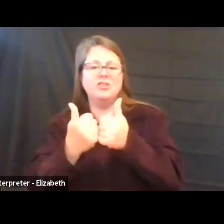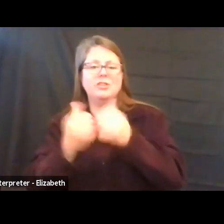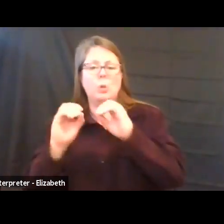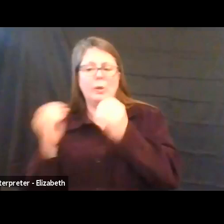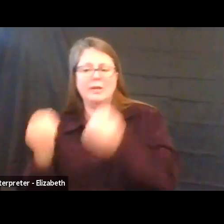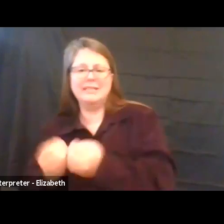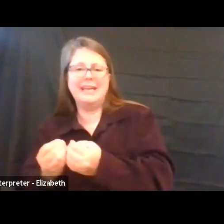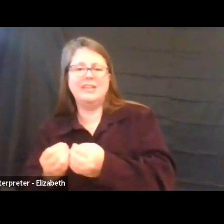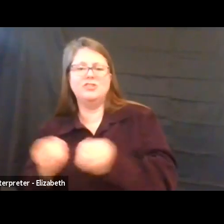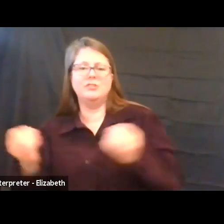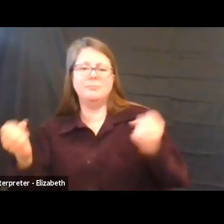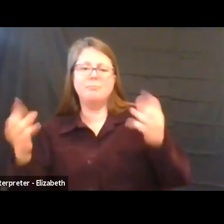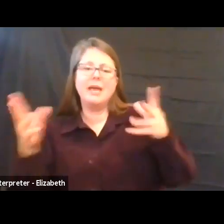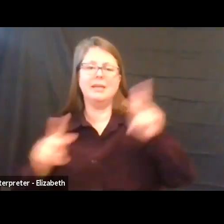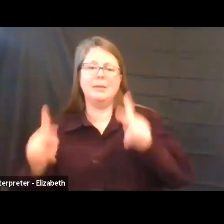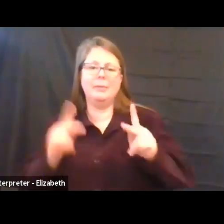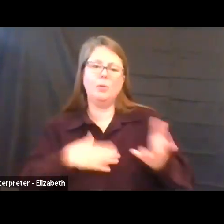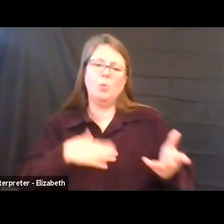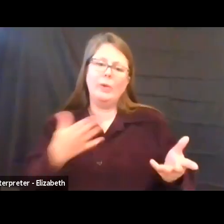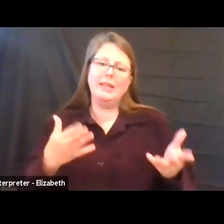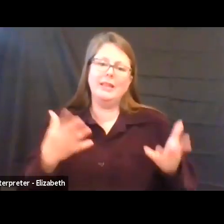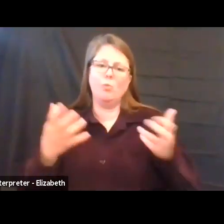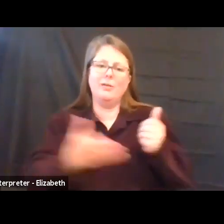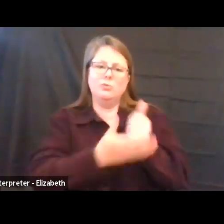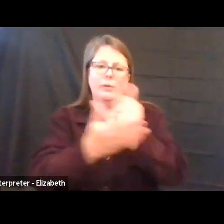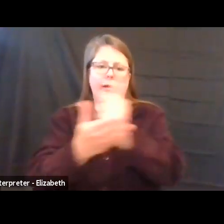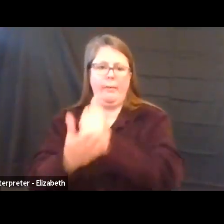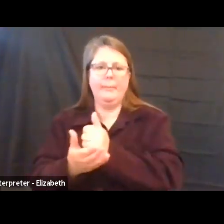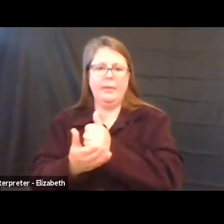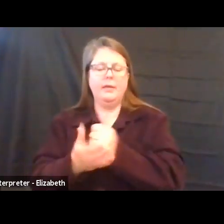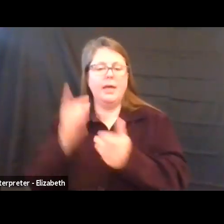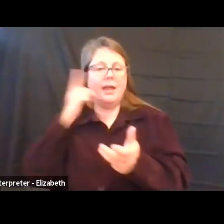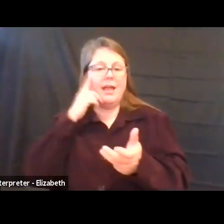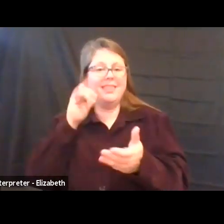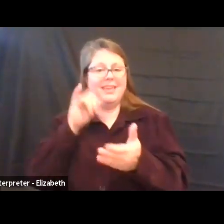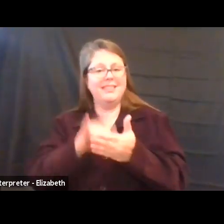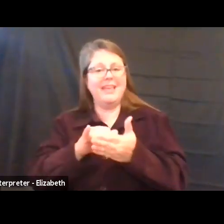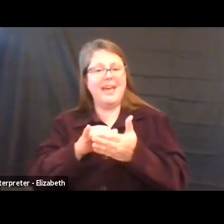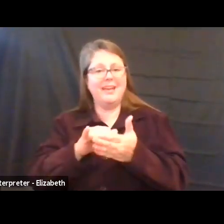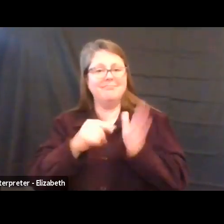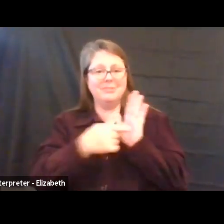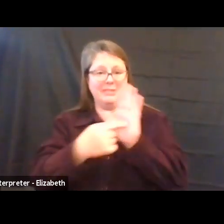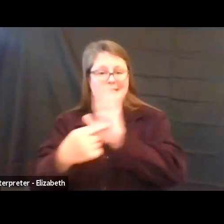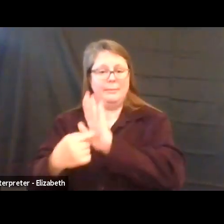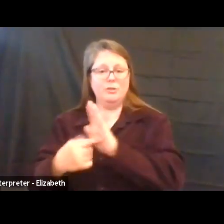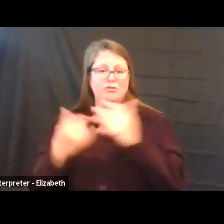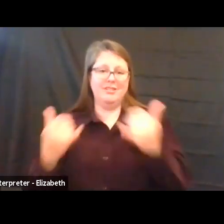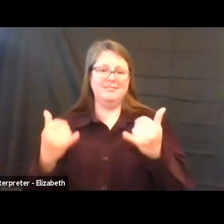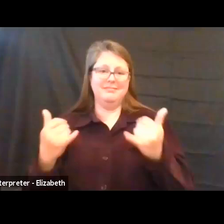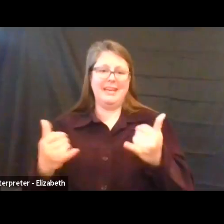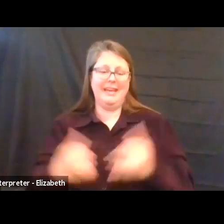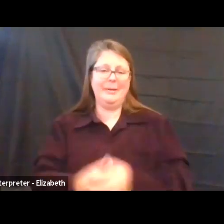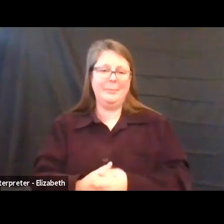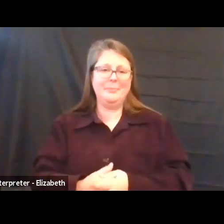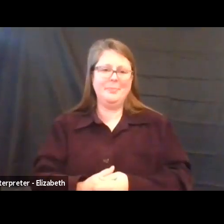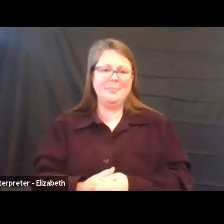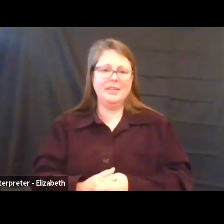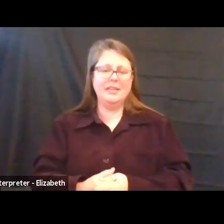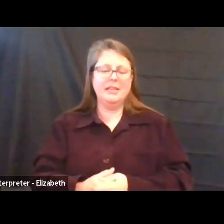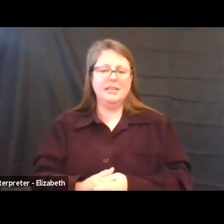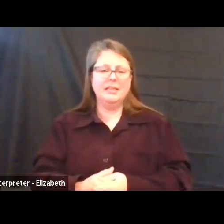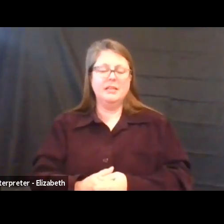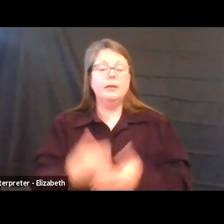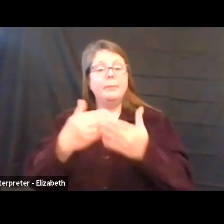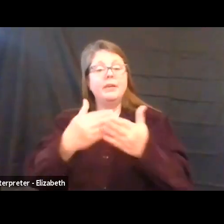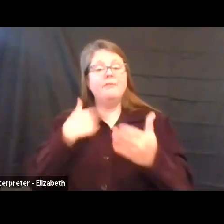had them demonstrated on the webinar today. I want to issue a lot of thanks before